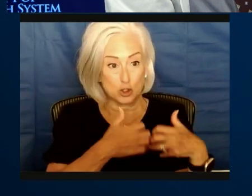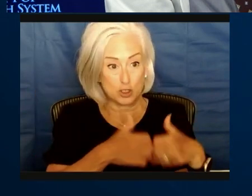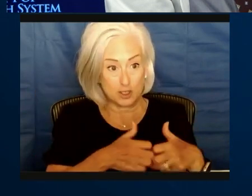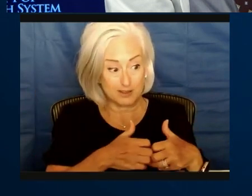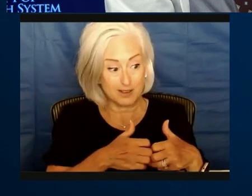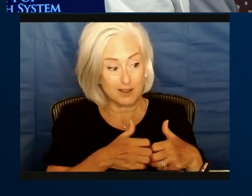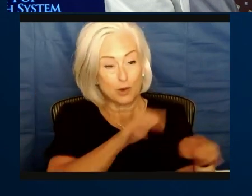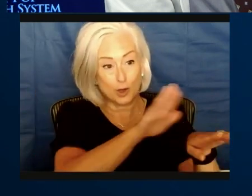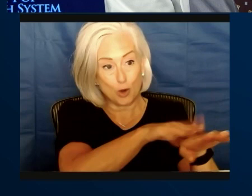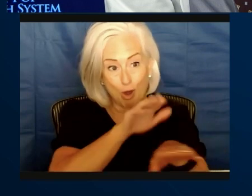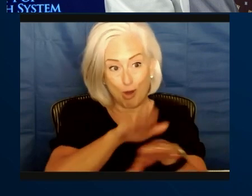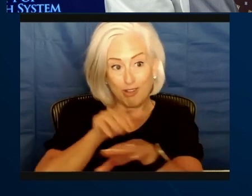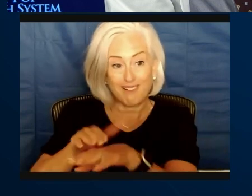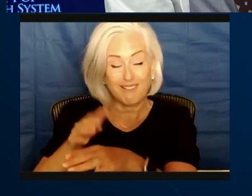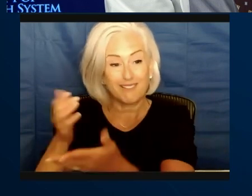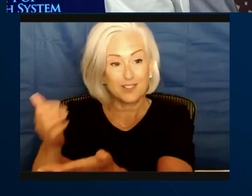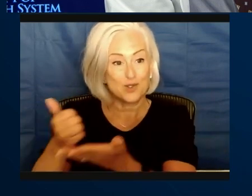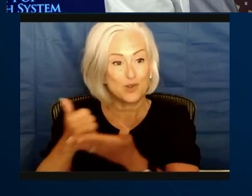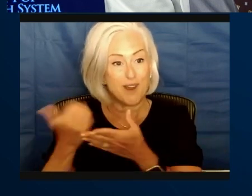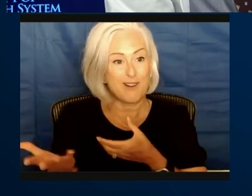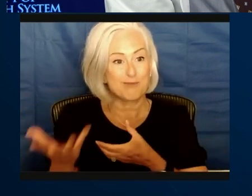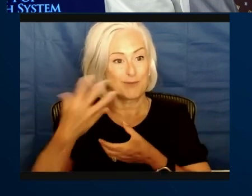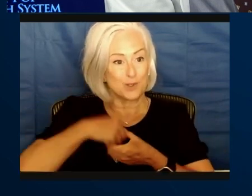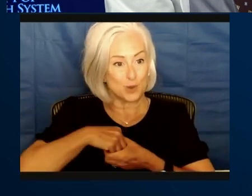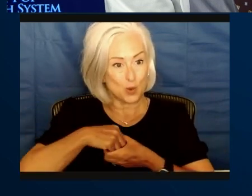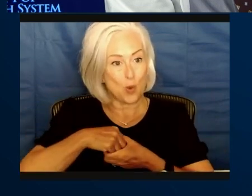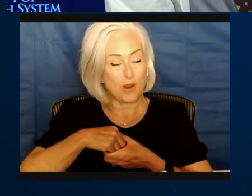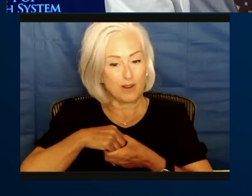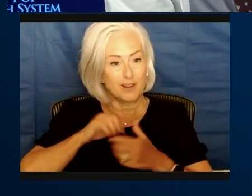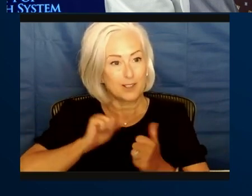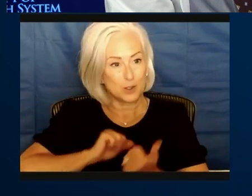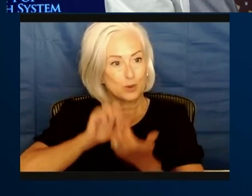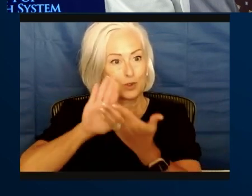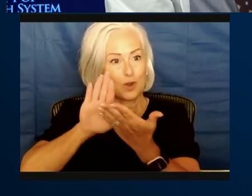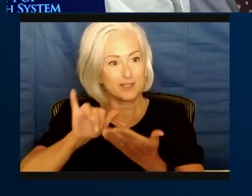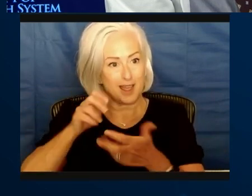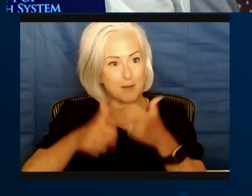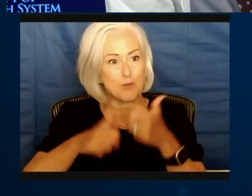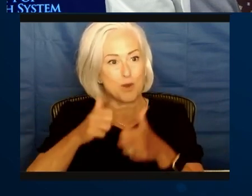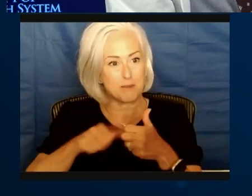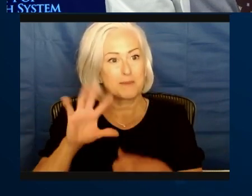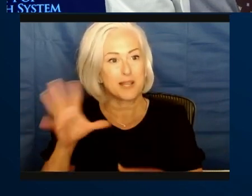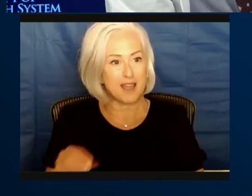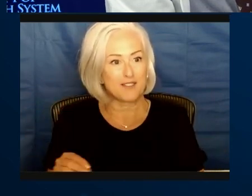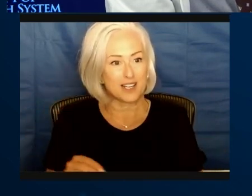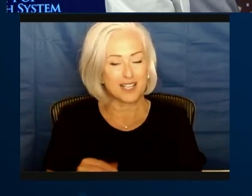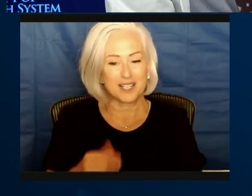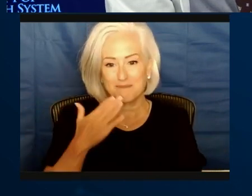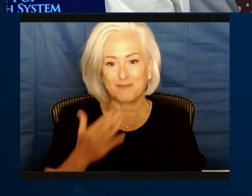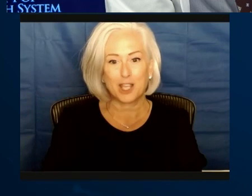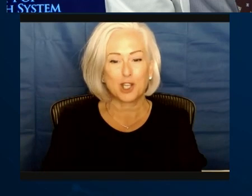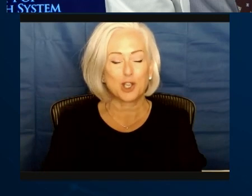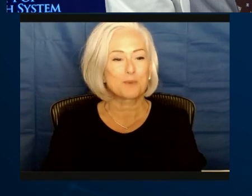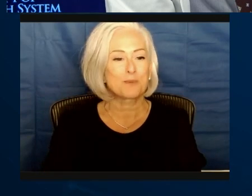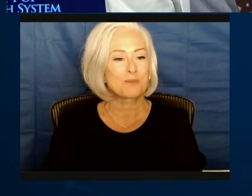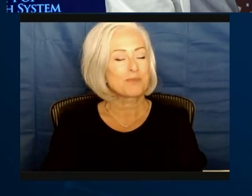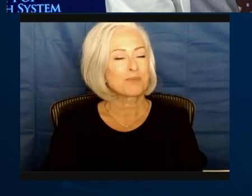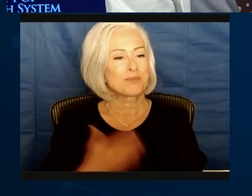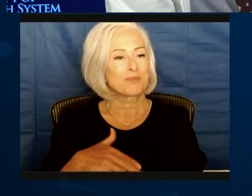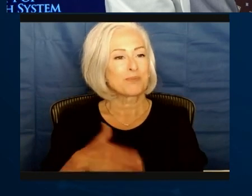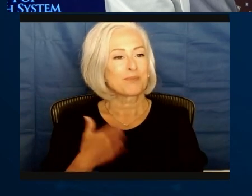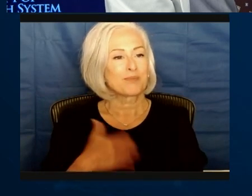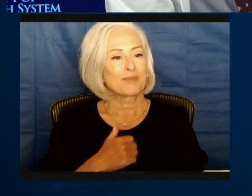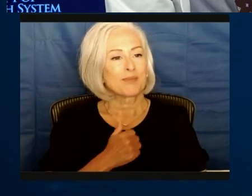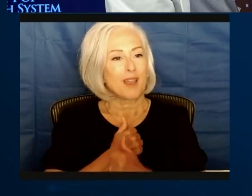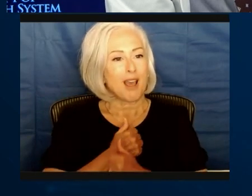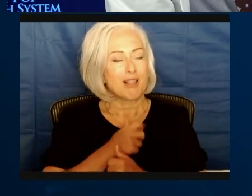to be able to address this emerging epidemic in Africa. Thank you. Yeah, that was great. And I love the point about from a